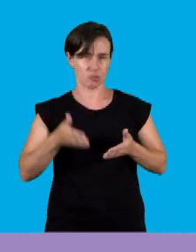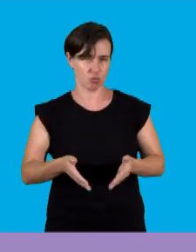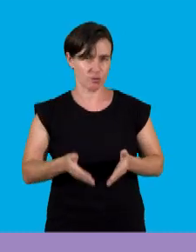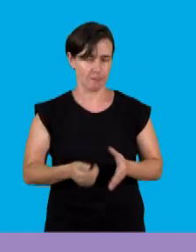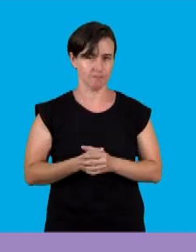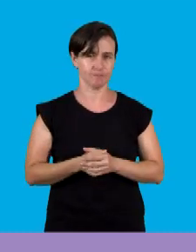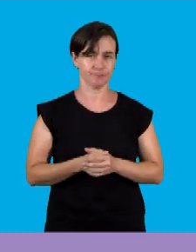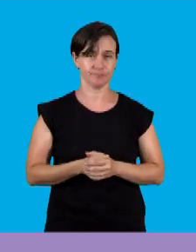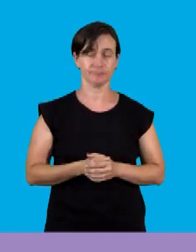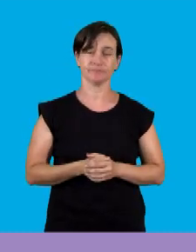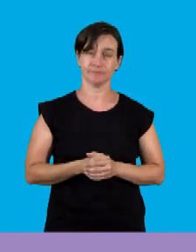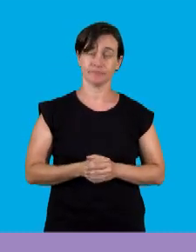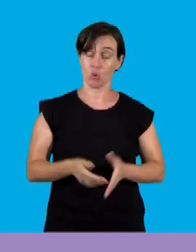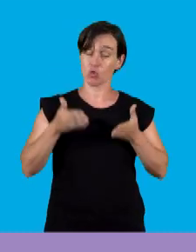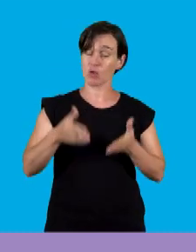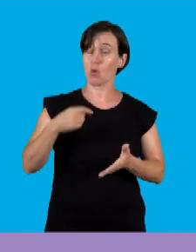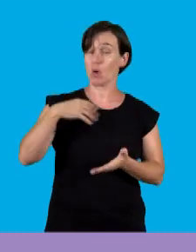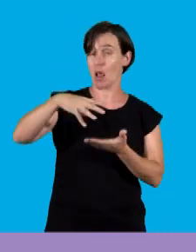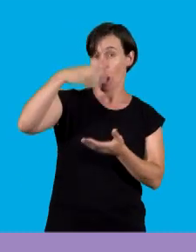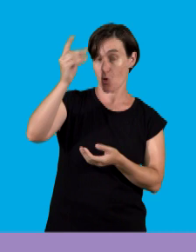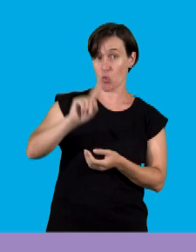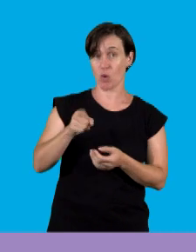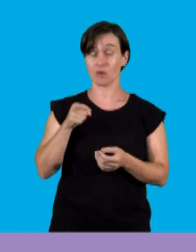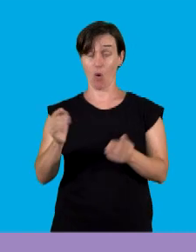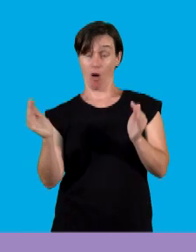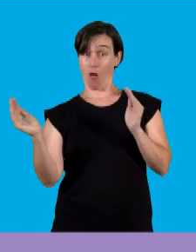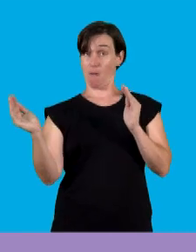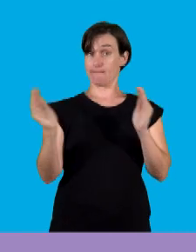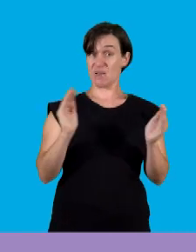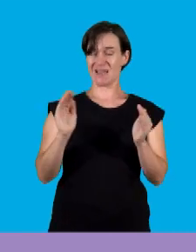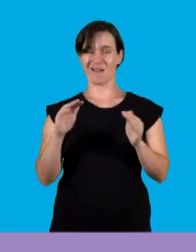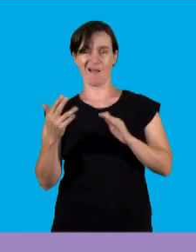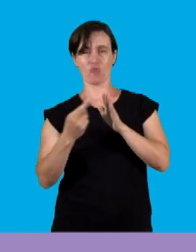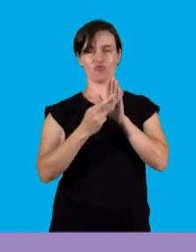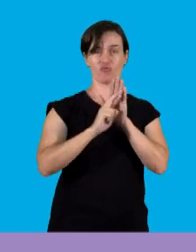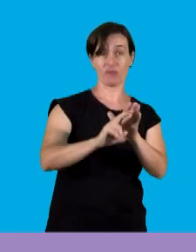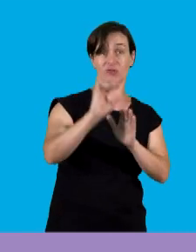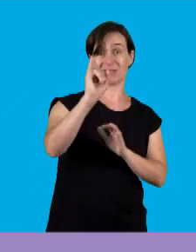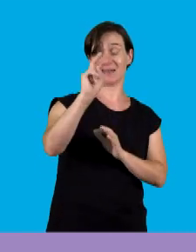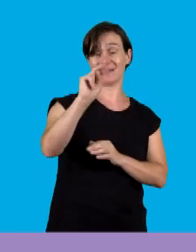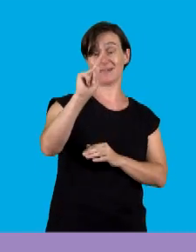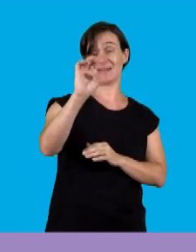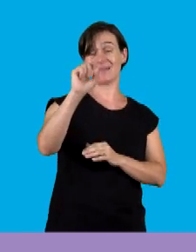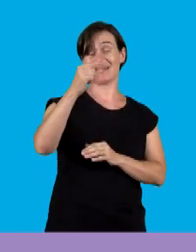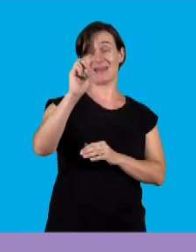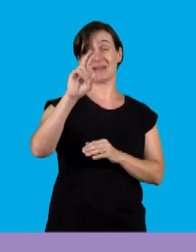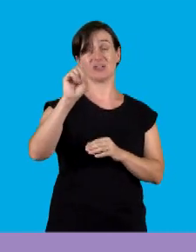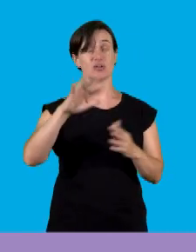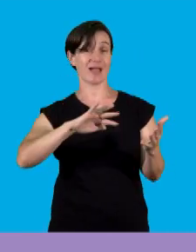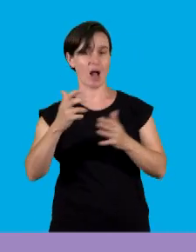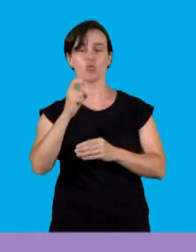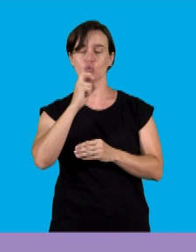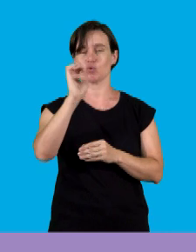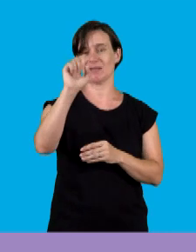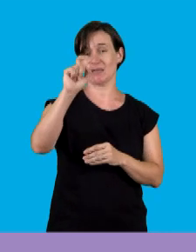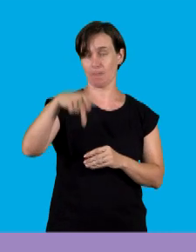So, we know that in this lesson, we looked at comparing and representing integers in exponential form. Then we looked